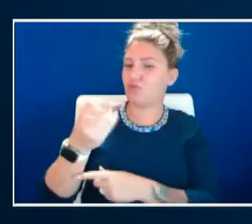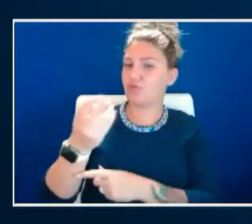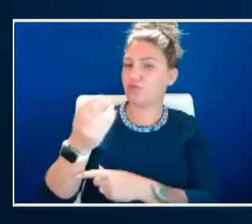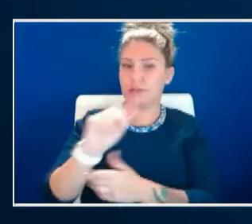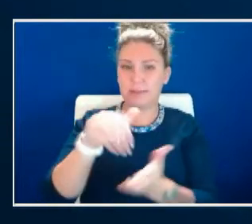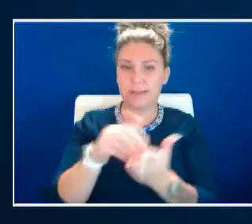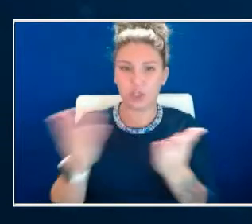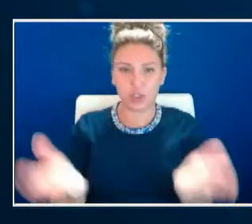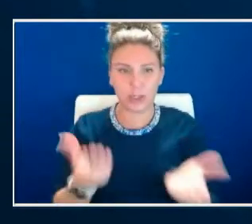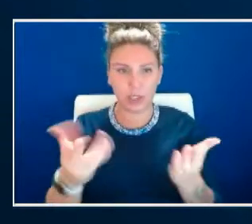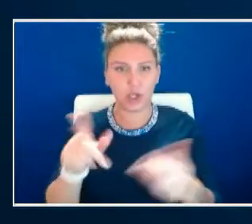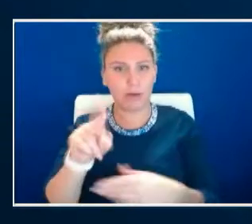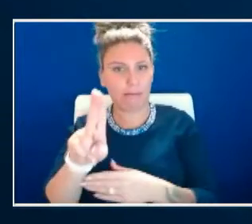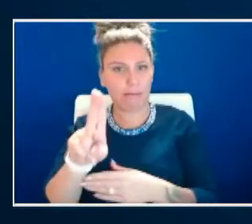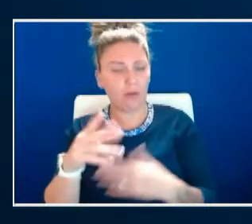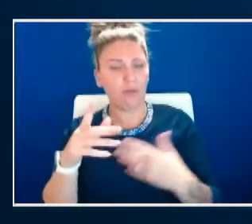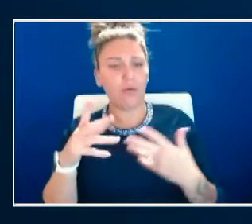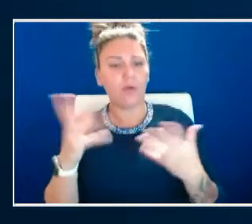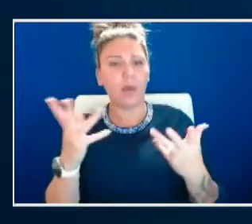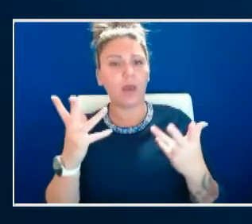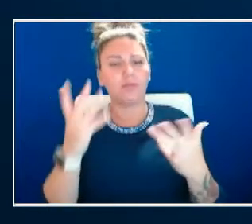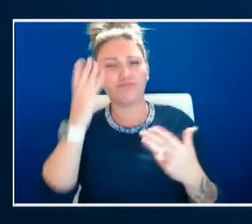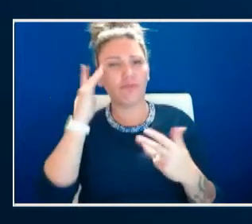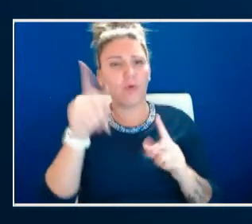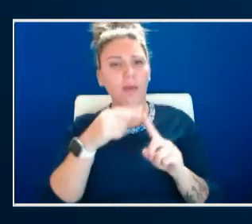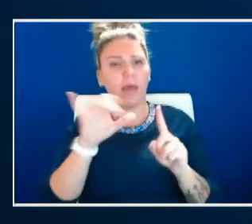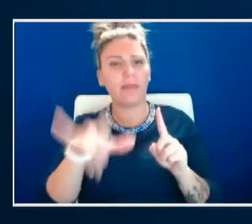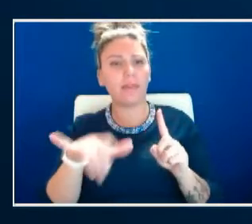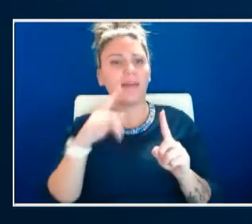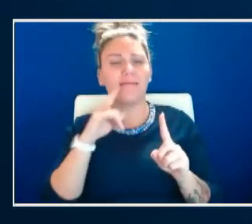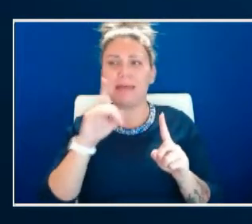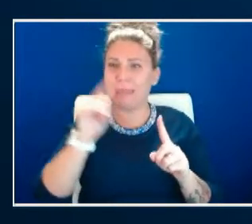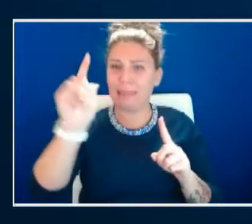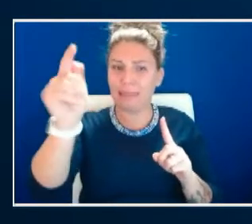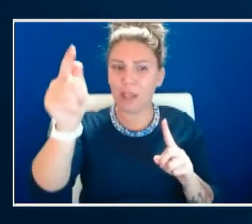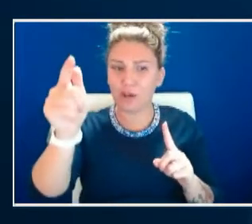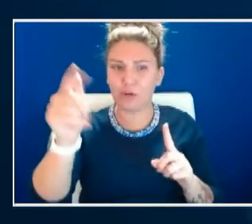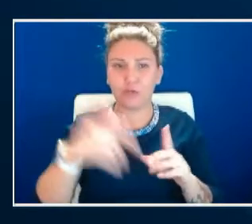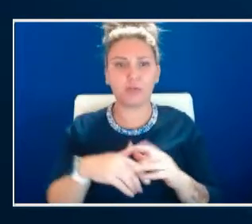health system. But what do we know about that even down the road?